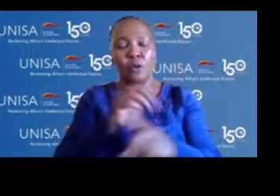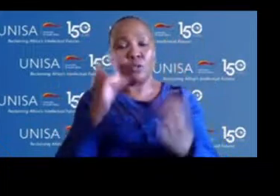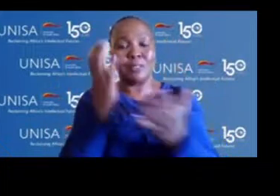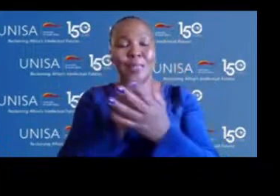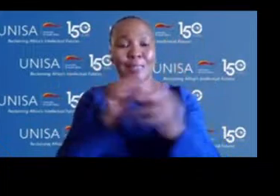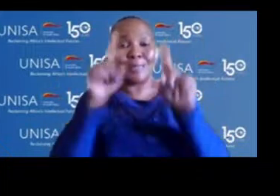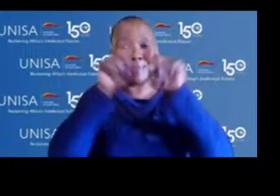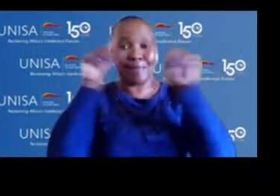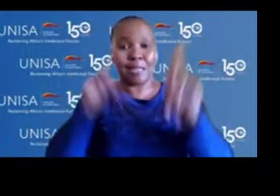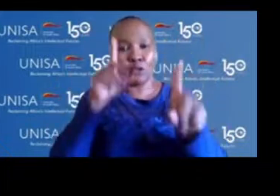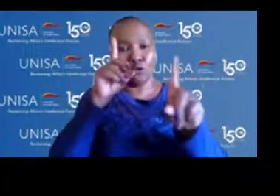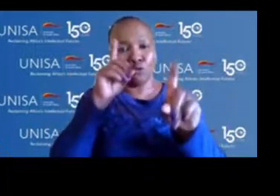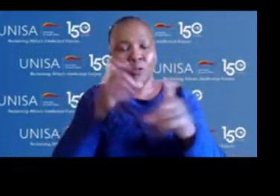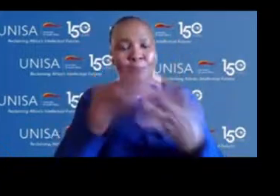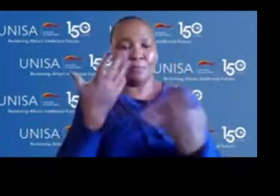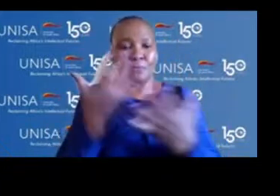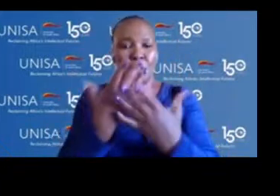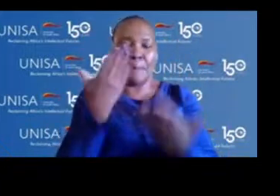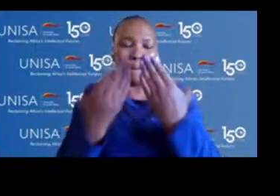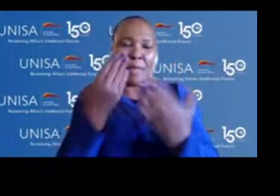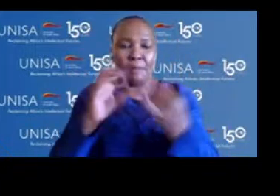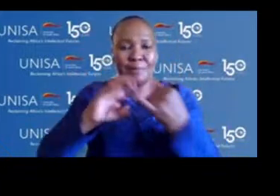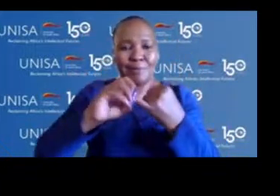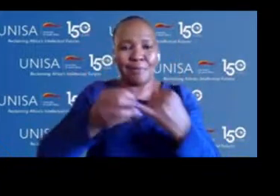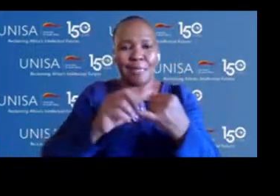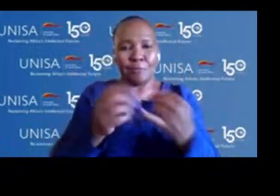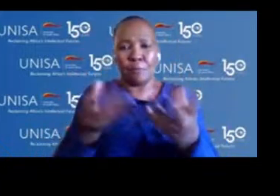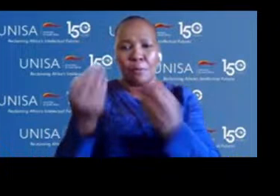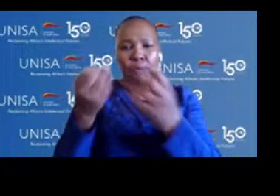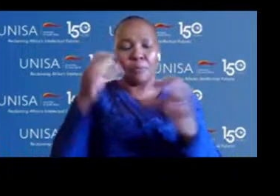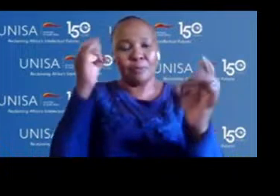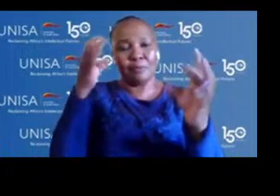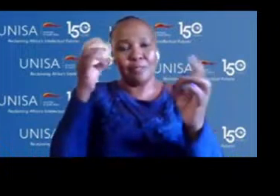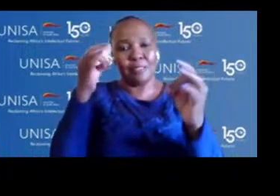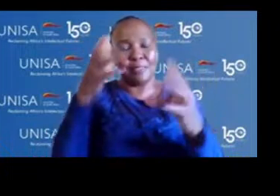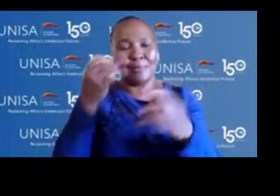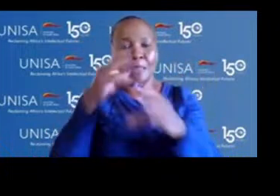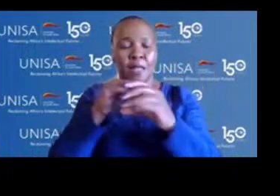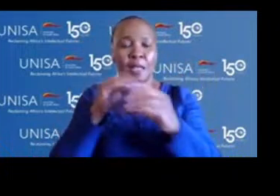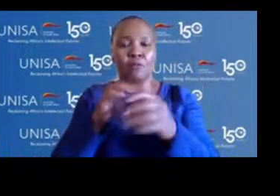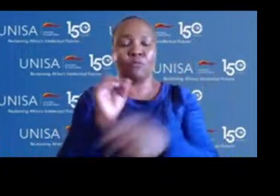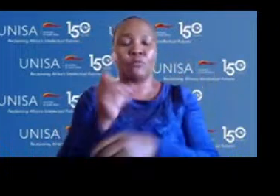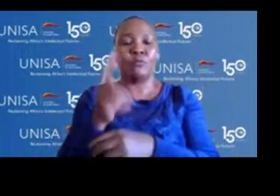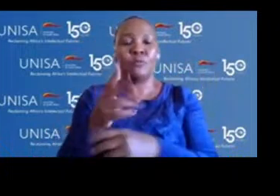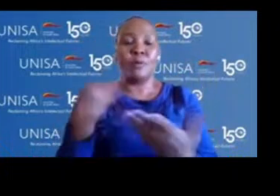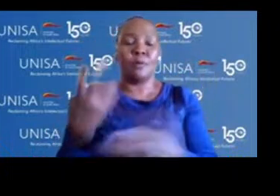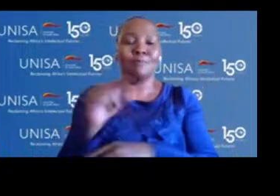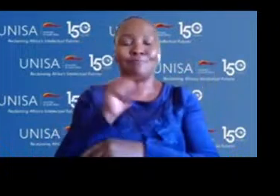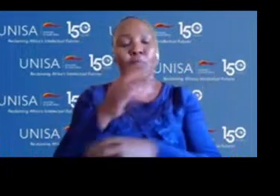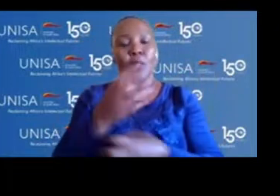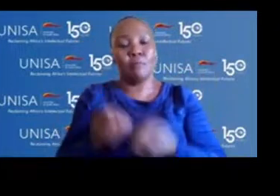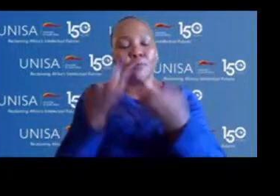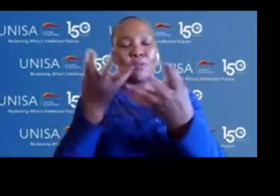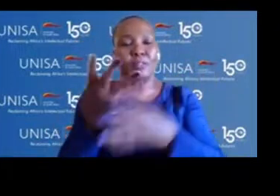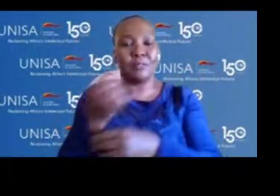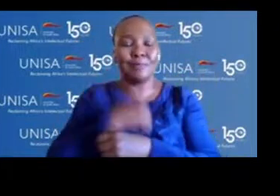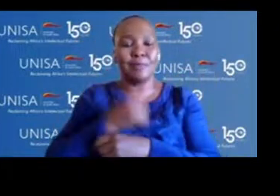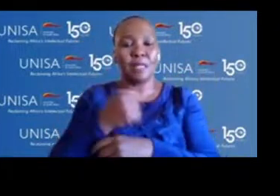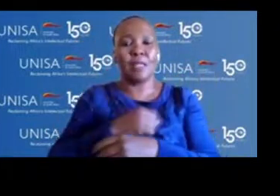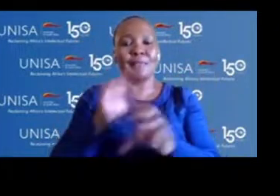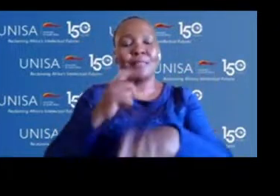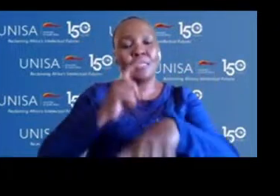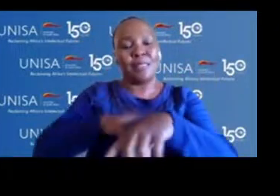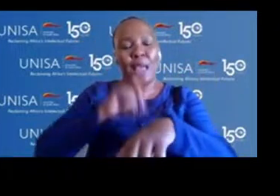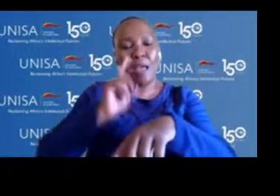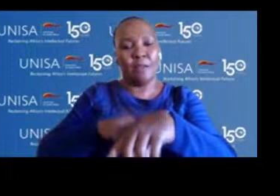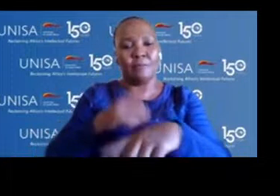the problem may be, try to get the date and the time in as well, because that will also provide with the exact time